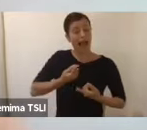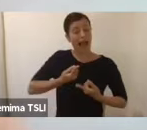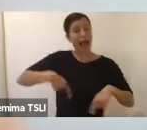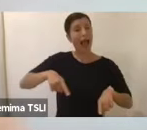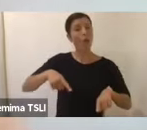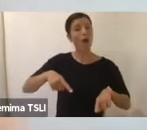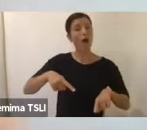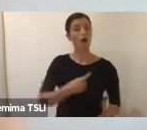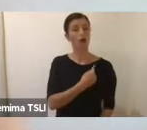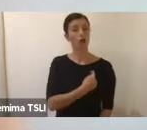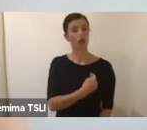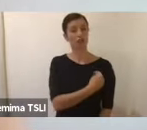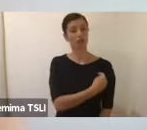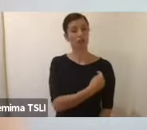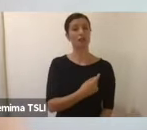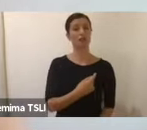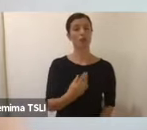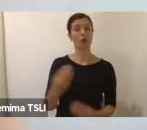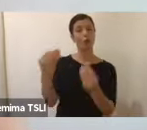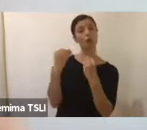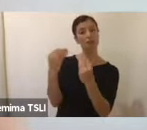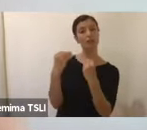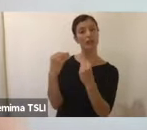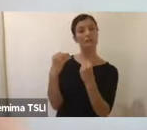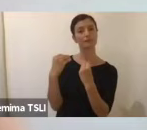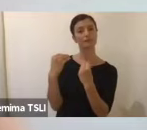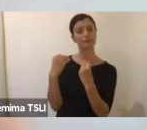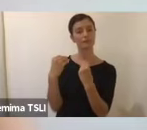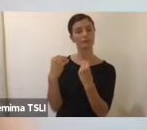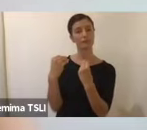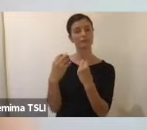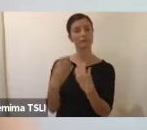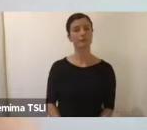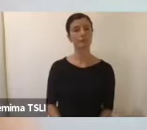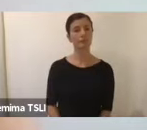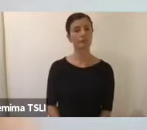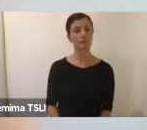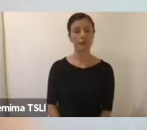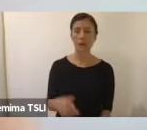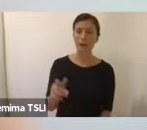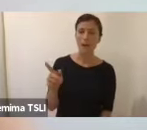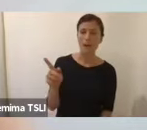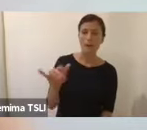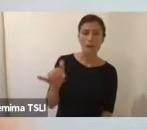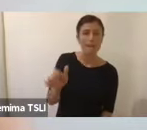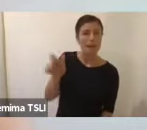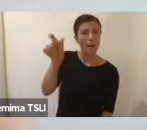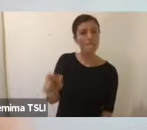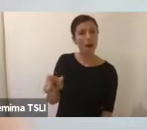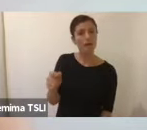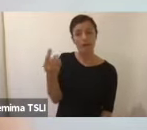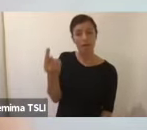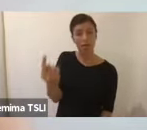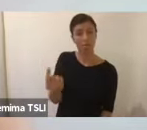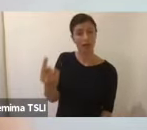hear that sometimes I'm sure I must have said it at some point and then someone with a Sikh or Hindu or Muslim background may get a